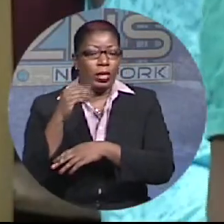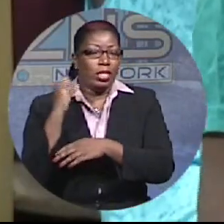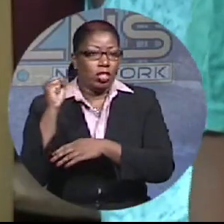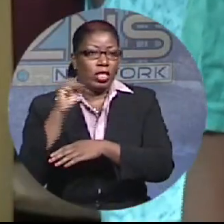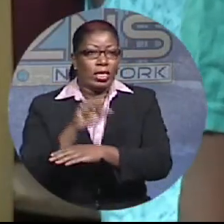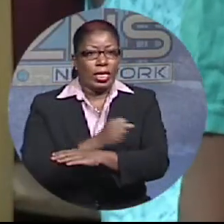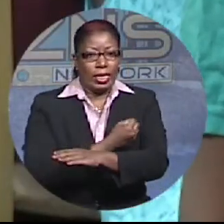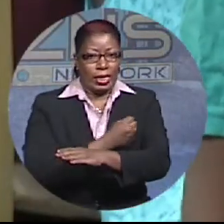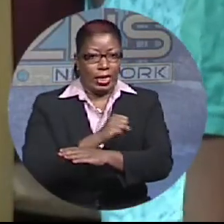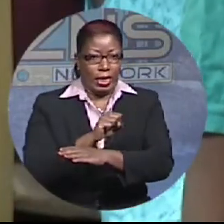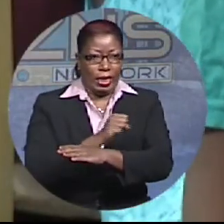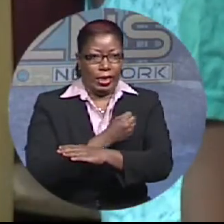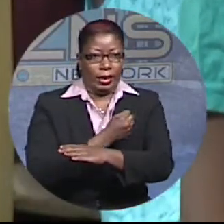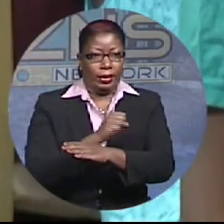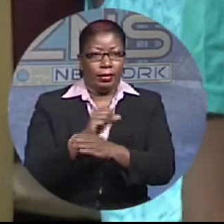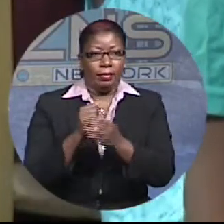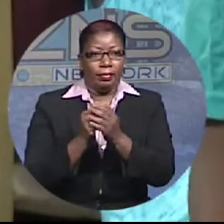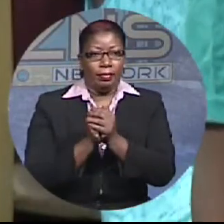is